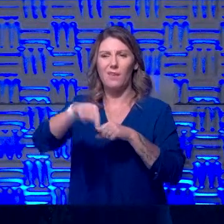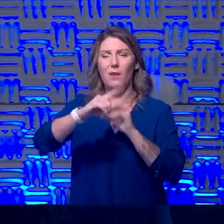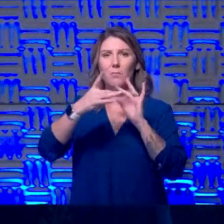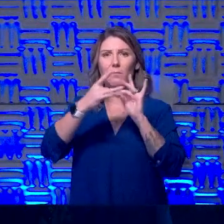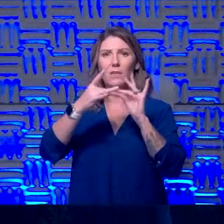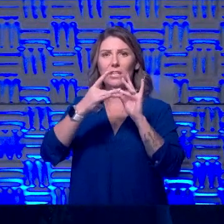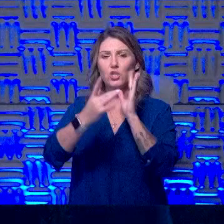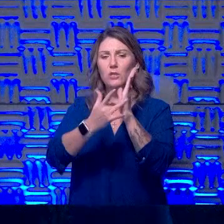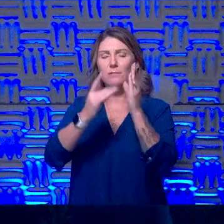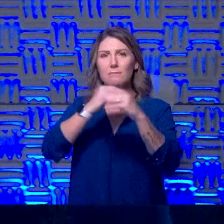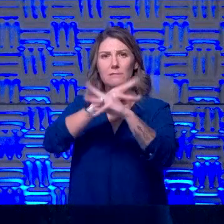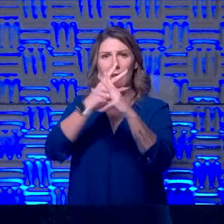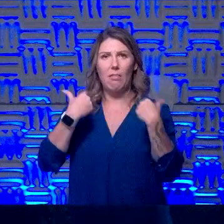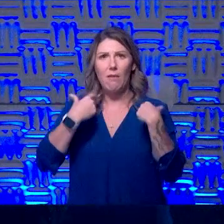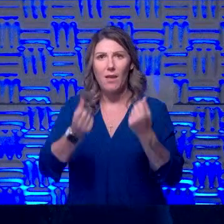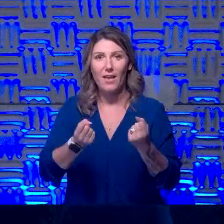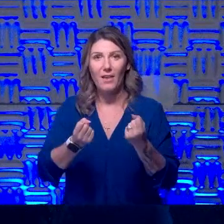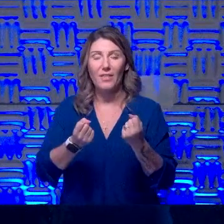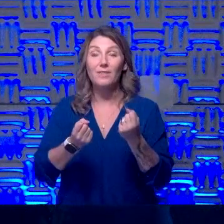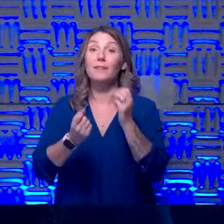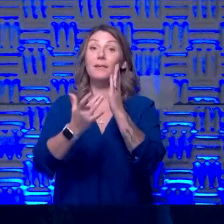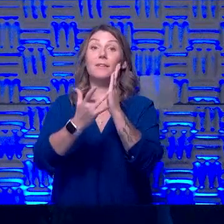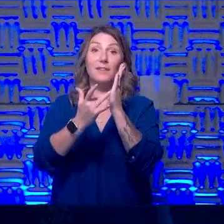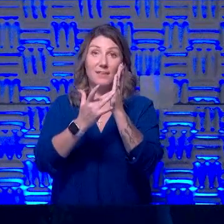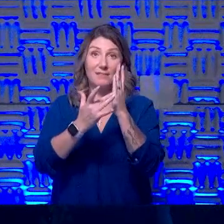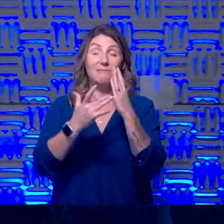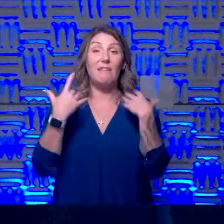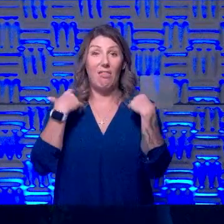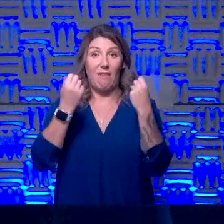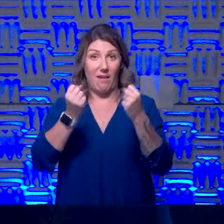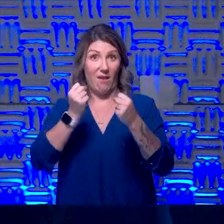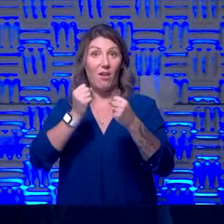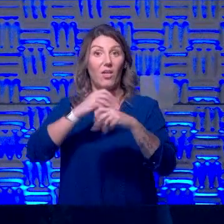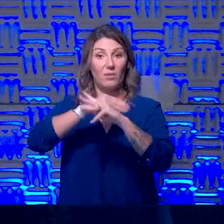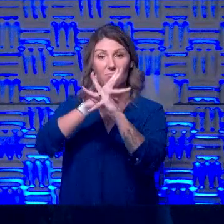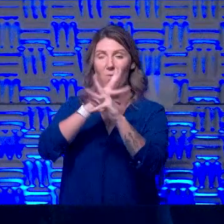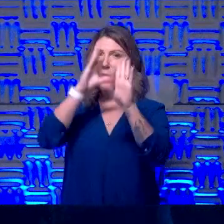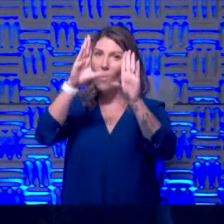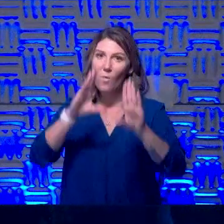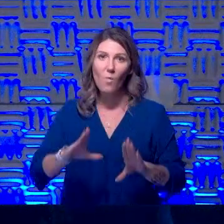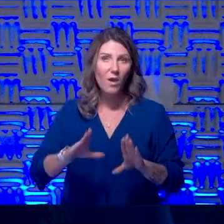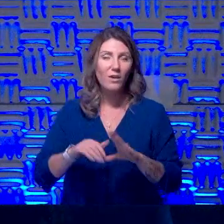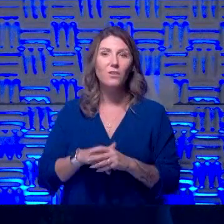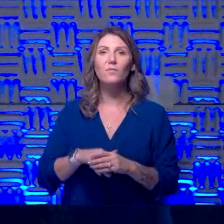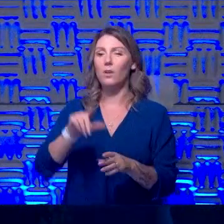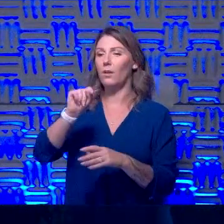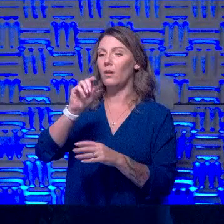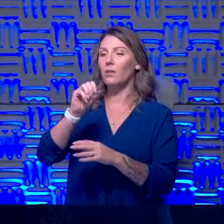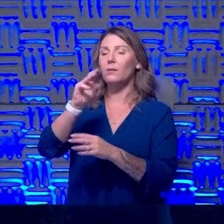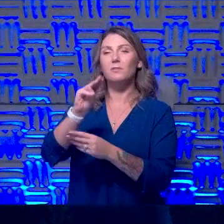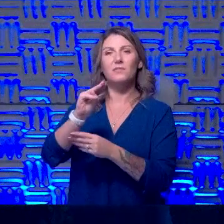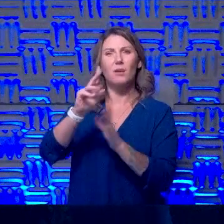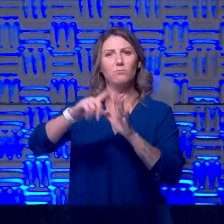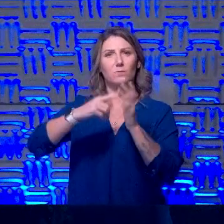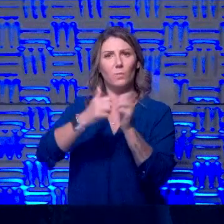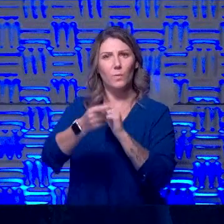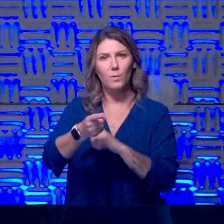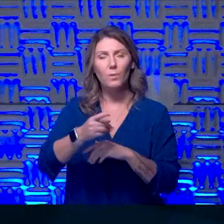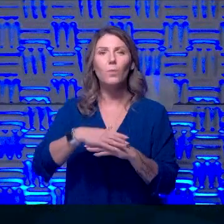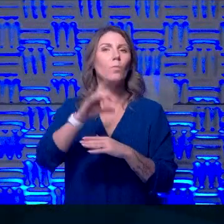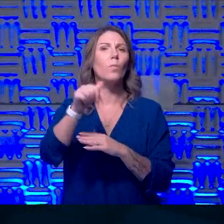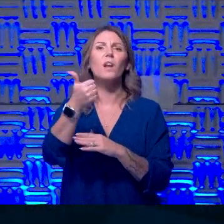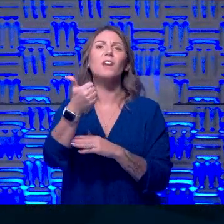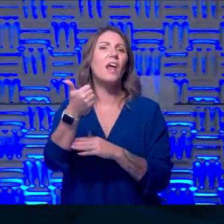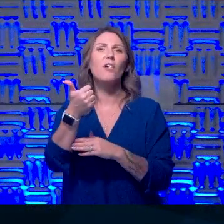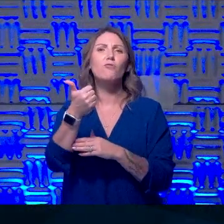but what else long term? Okay, telemedicine we know has been great and terrific. Tom, let's start with you on this one. What other